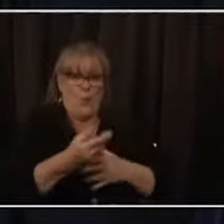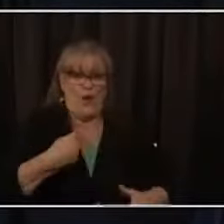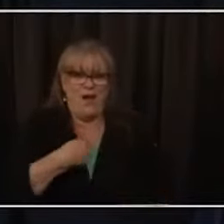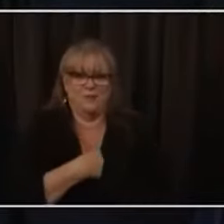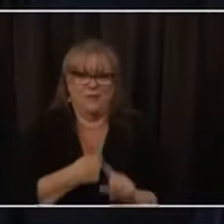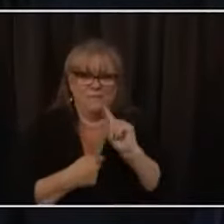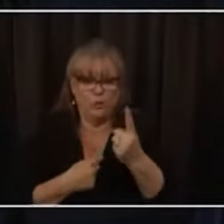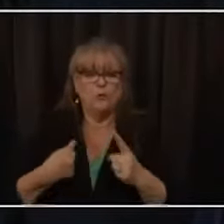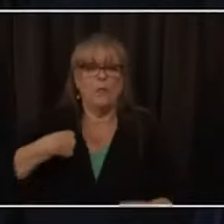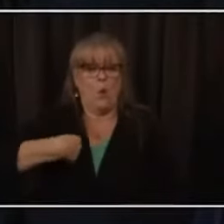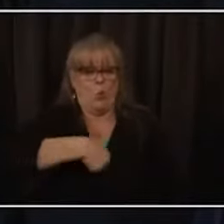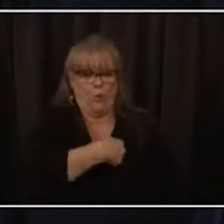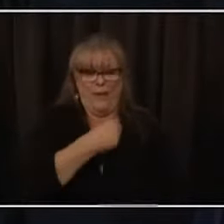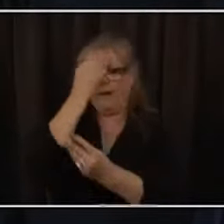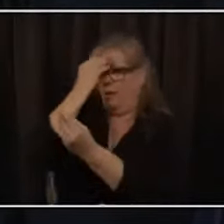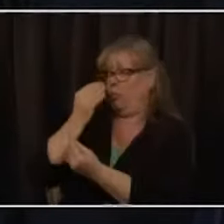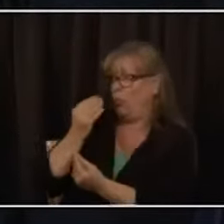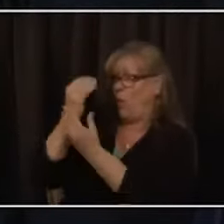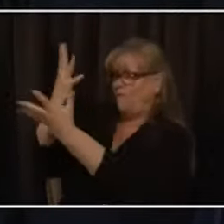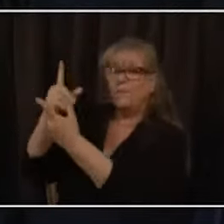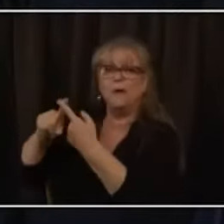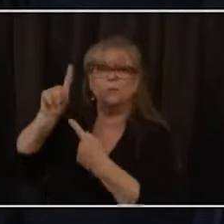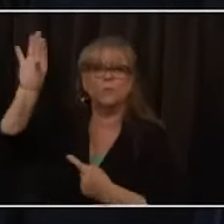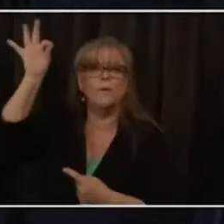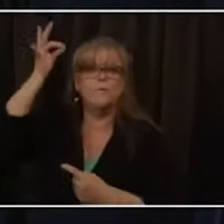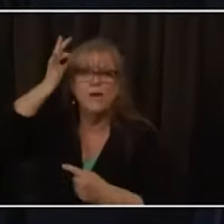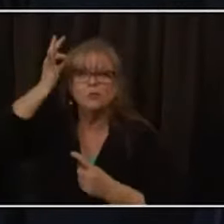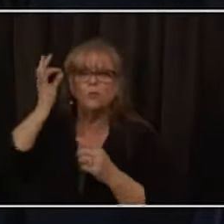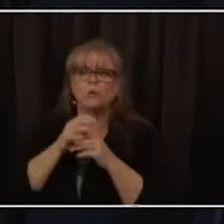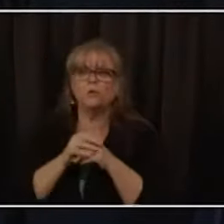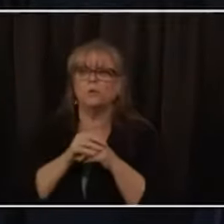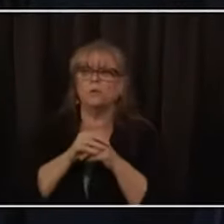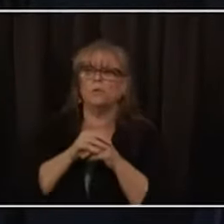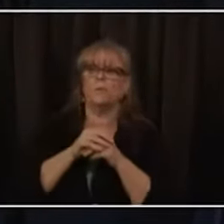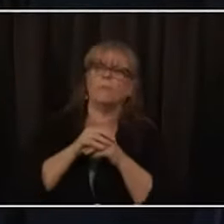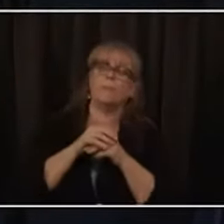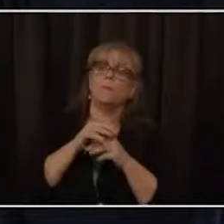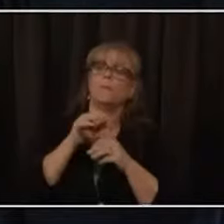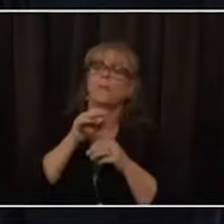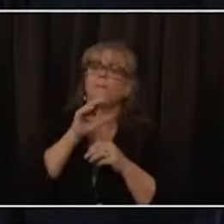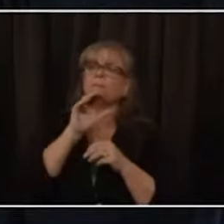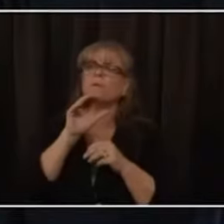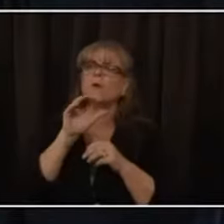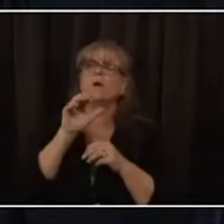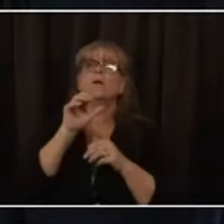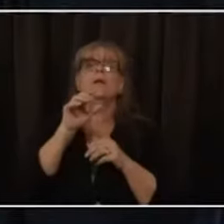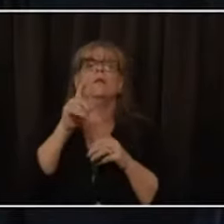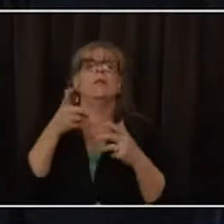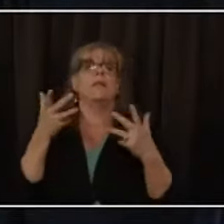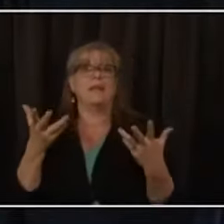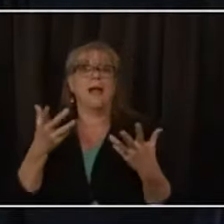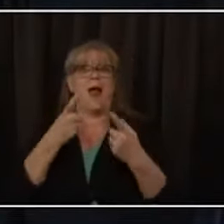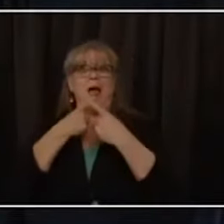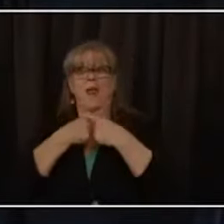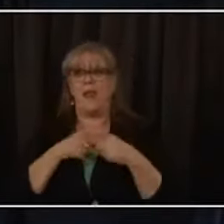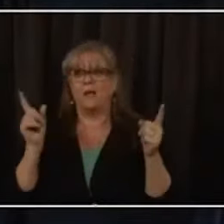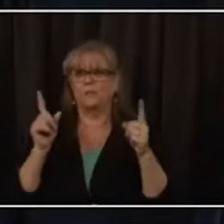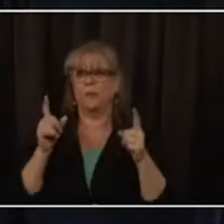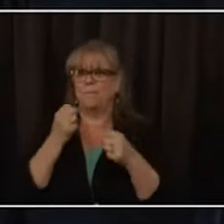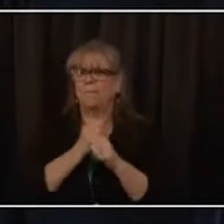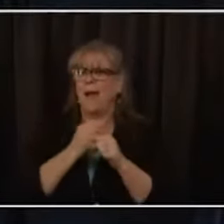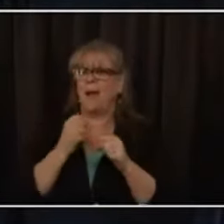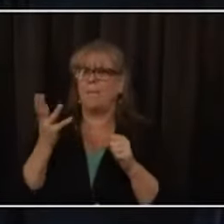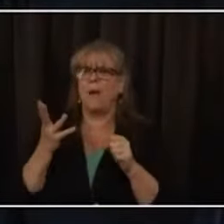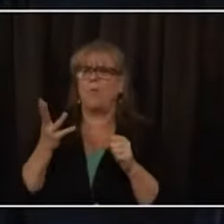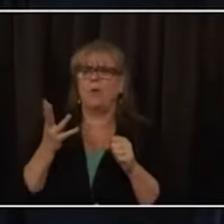I also would say that when this announcement comes up of this group of cases, what naturally